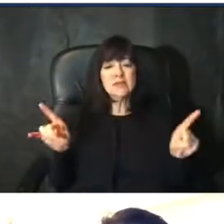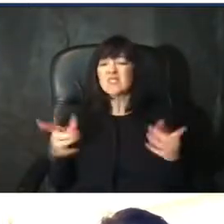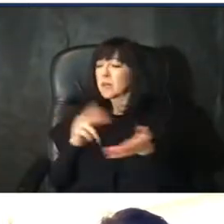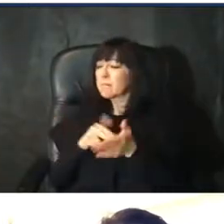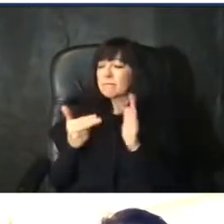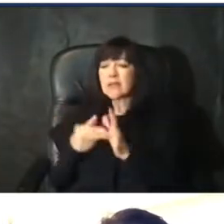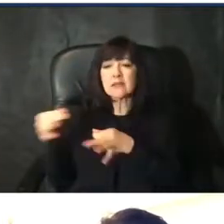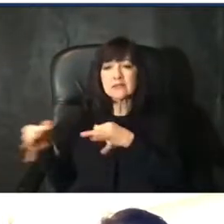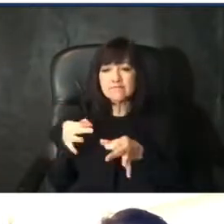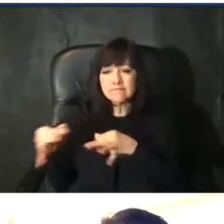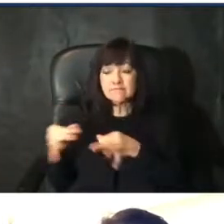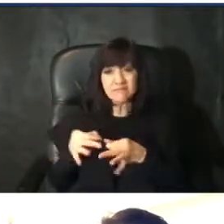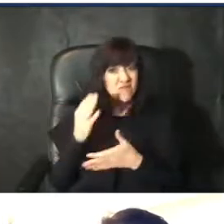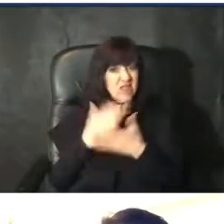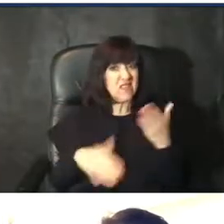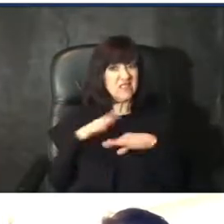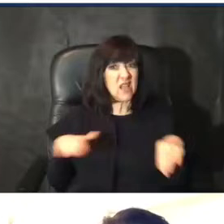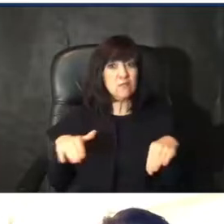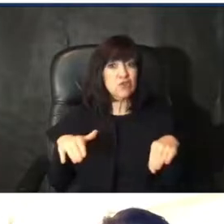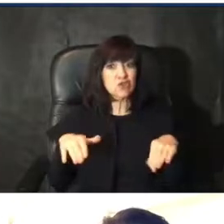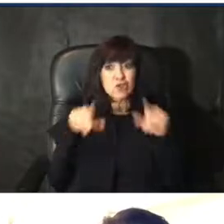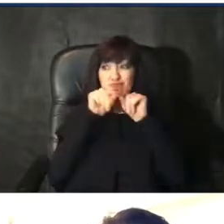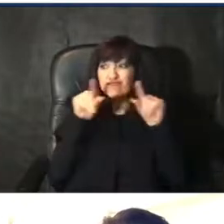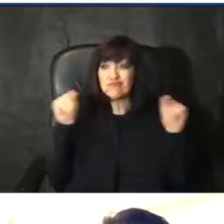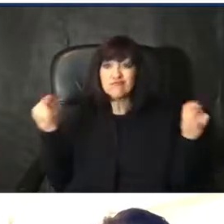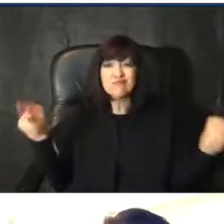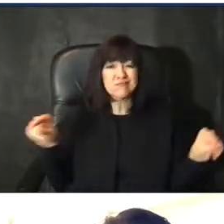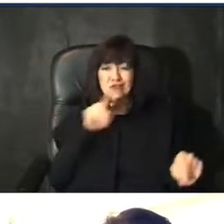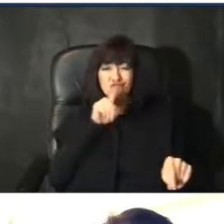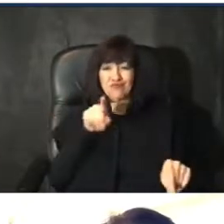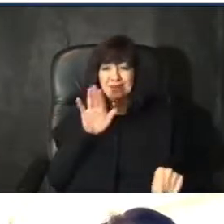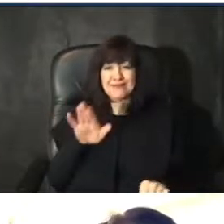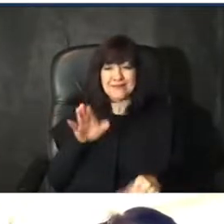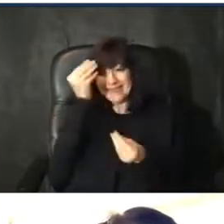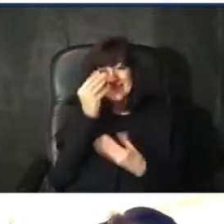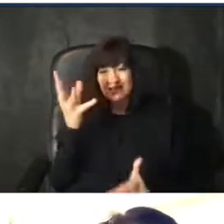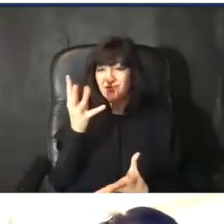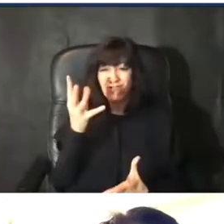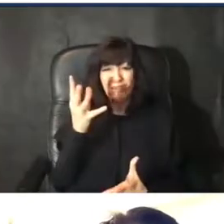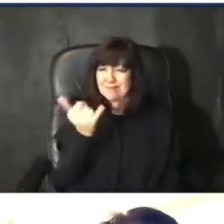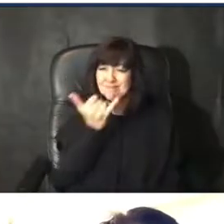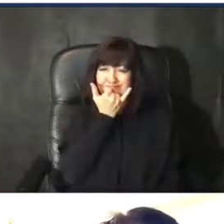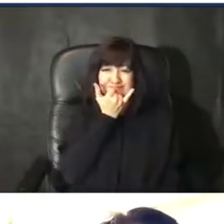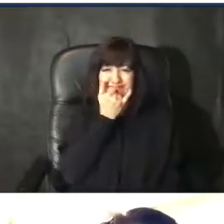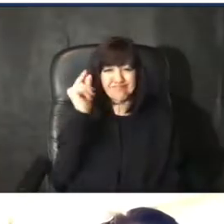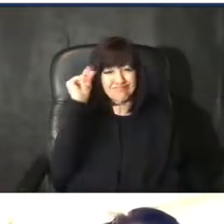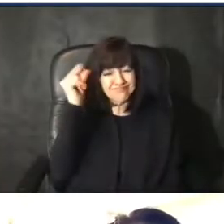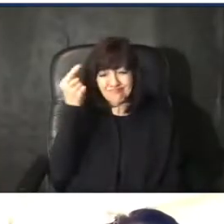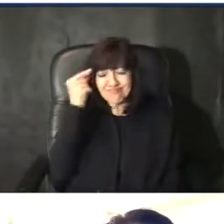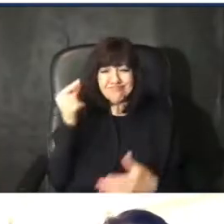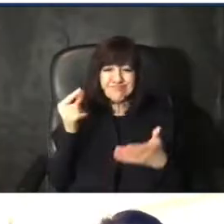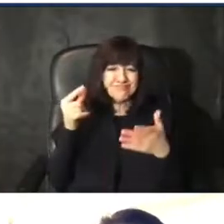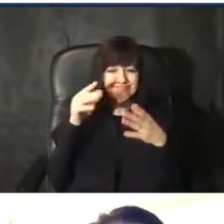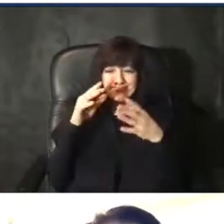to. And even when they don't have any information, their imaginations can make things so much worse.